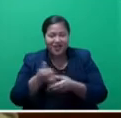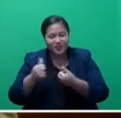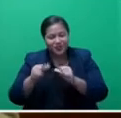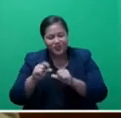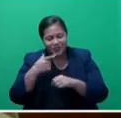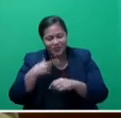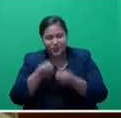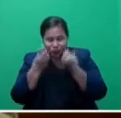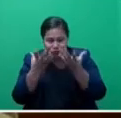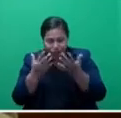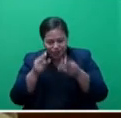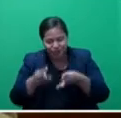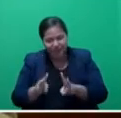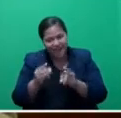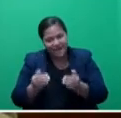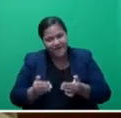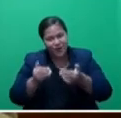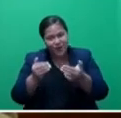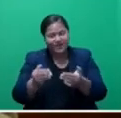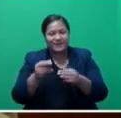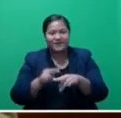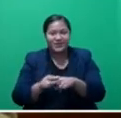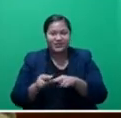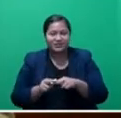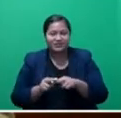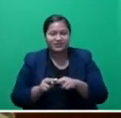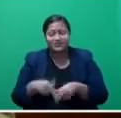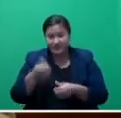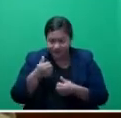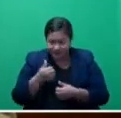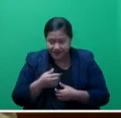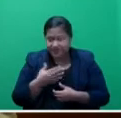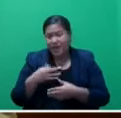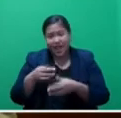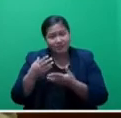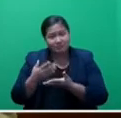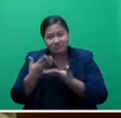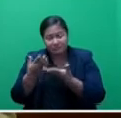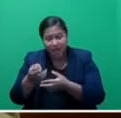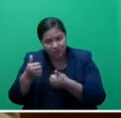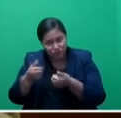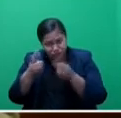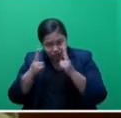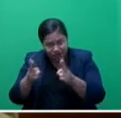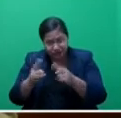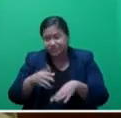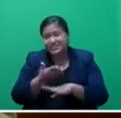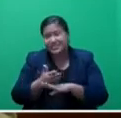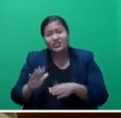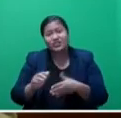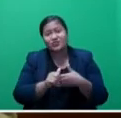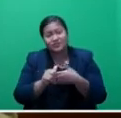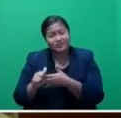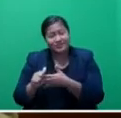Allow me, sir, to offer my good wishes to our new party leader, our new leader of the opposition, and